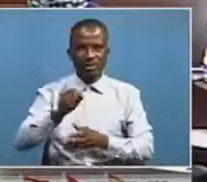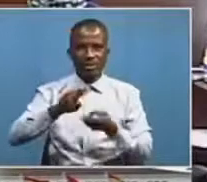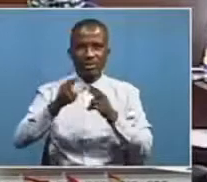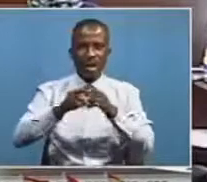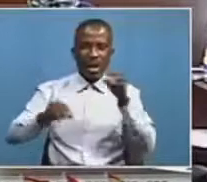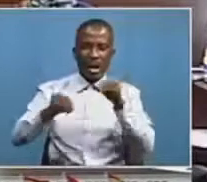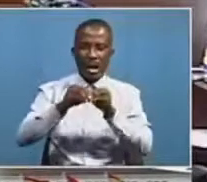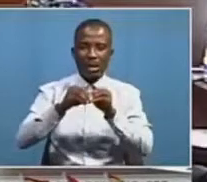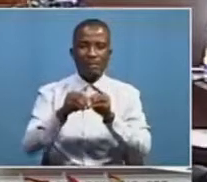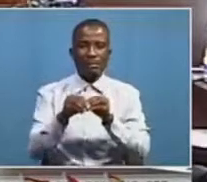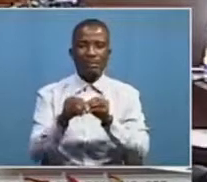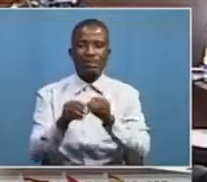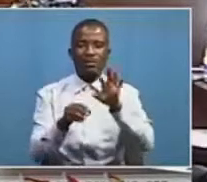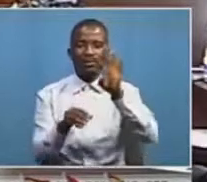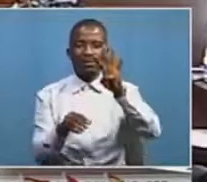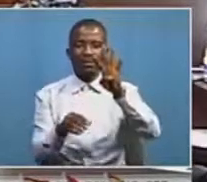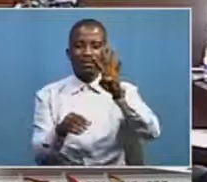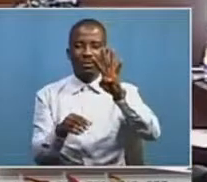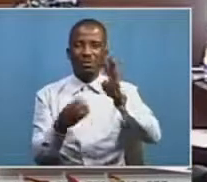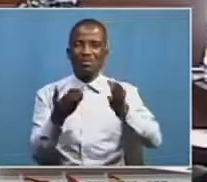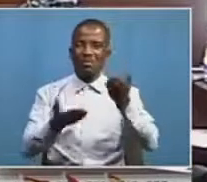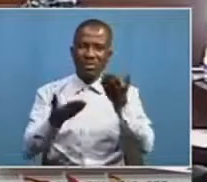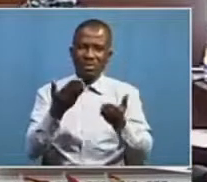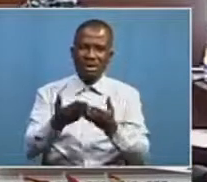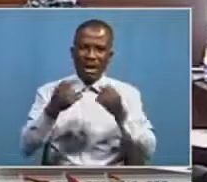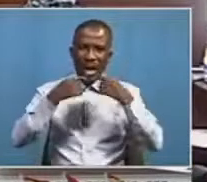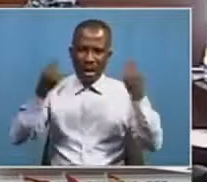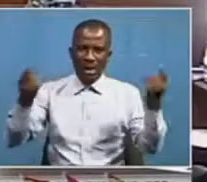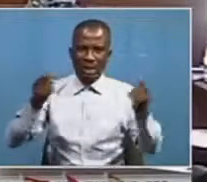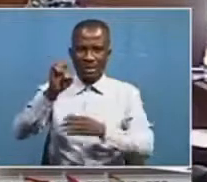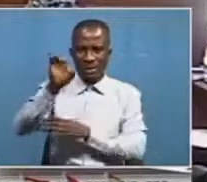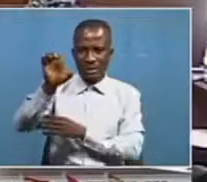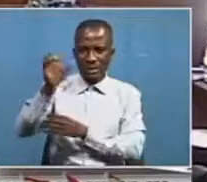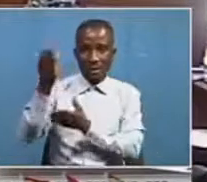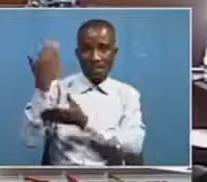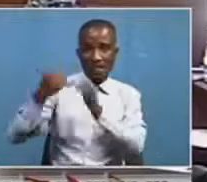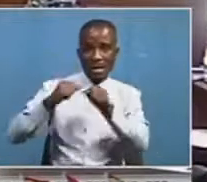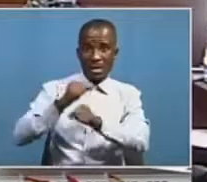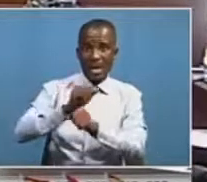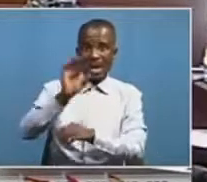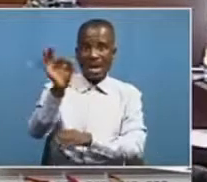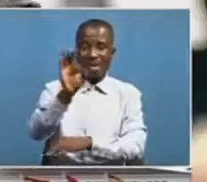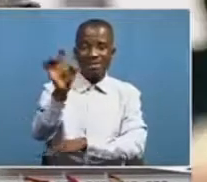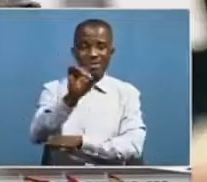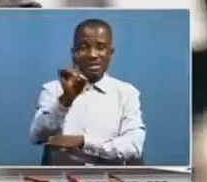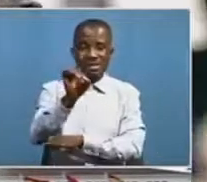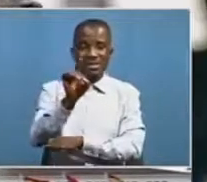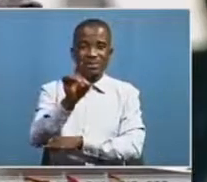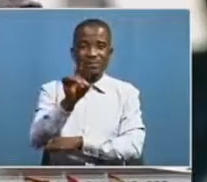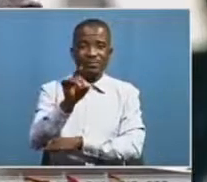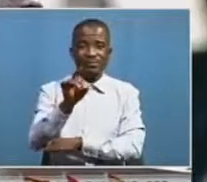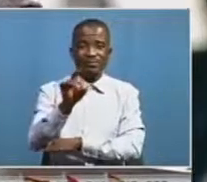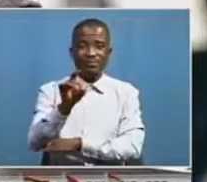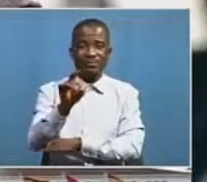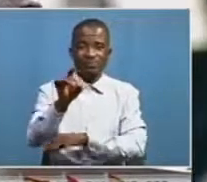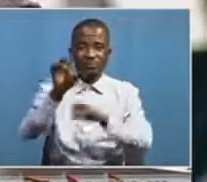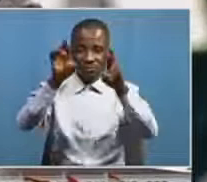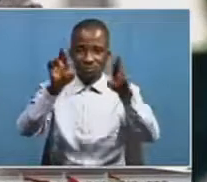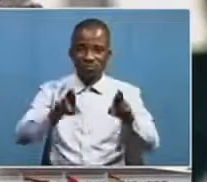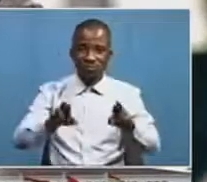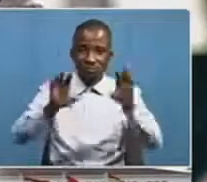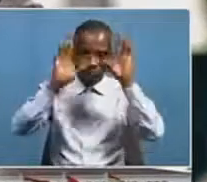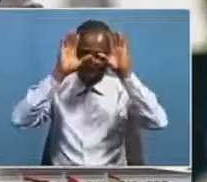election results. 4. Whether or not the declaration by the first respondent dated 9 December 2020 of the results of the